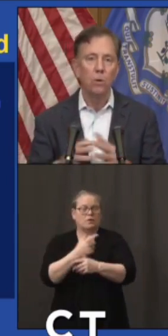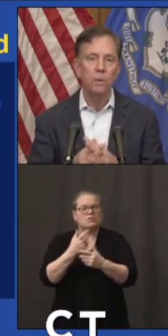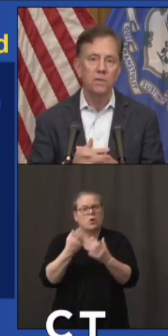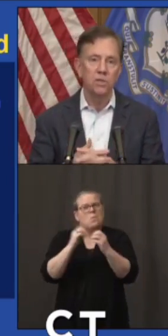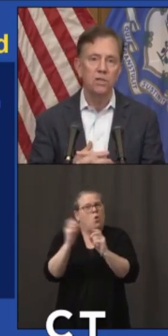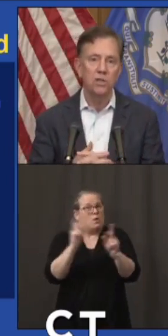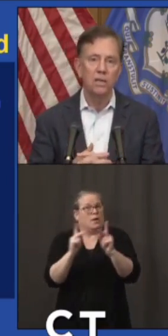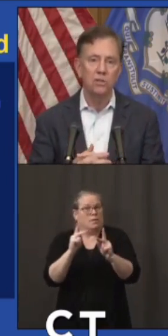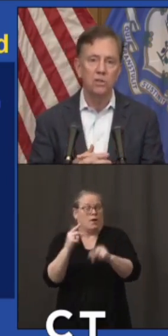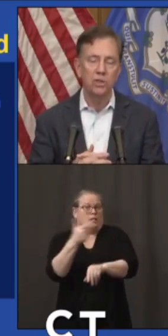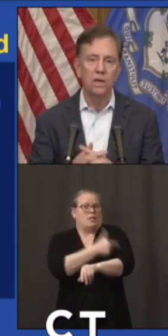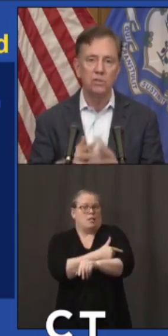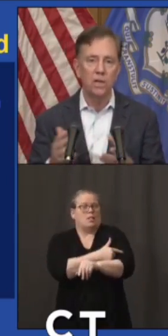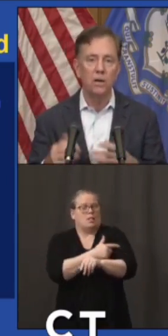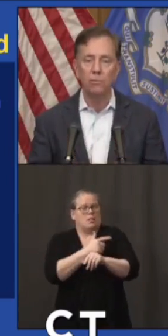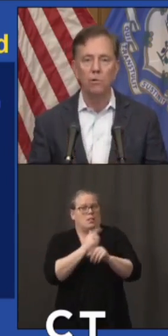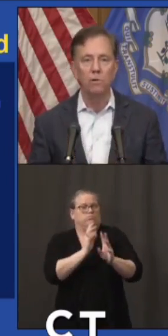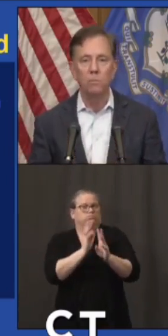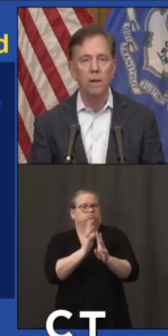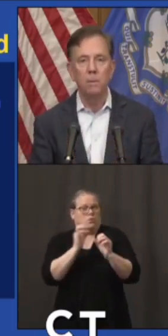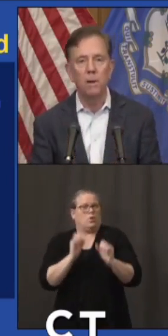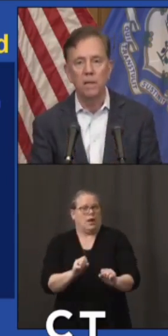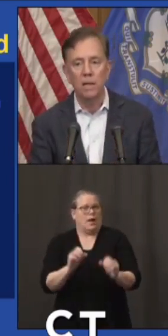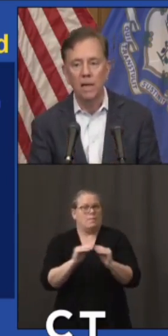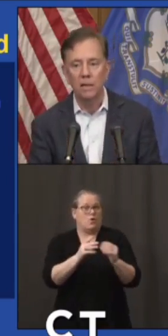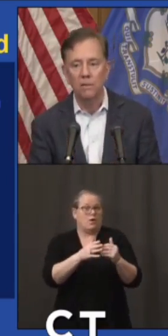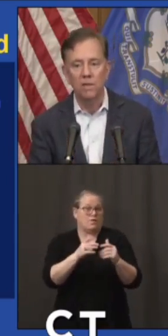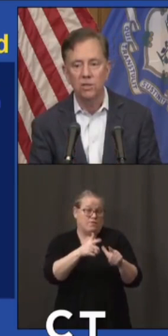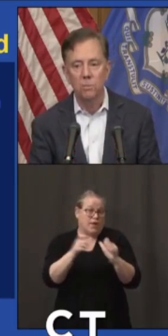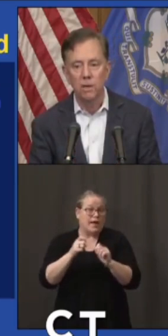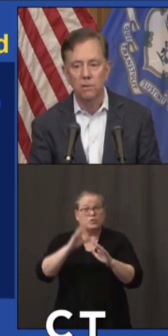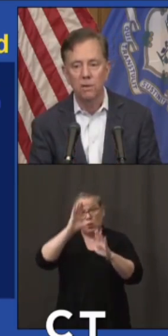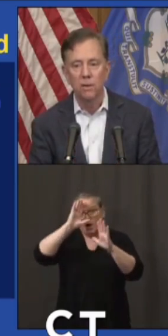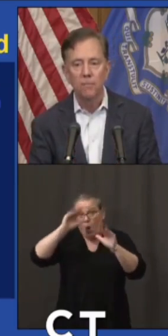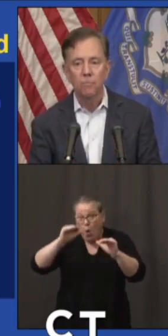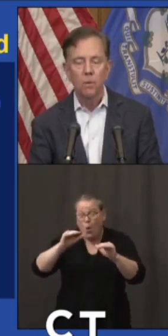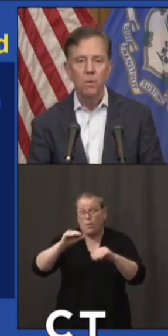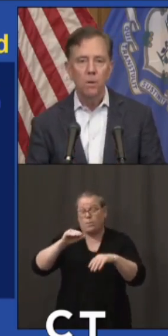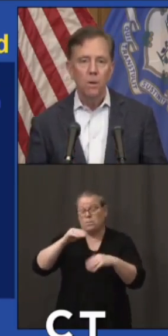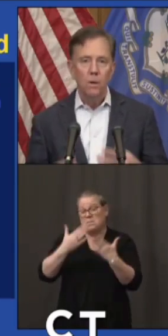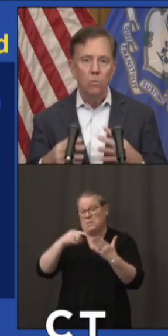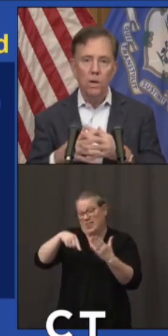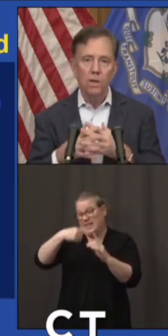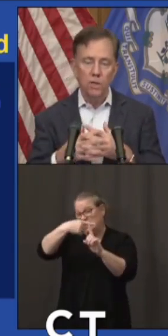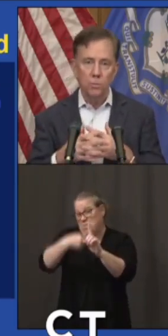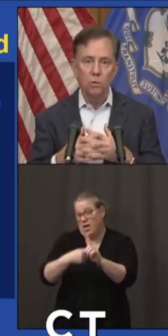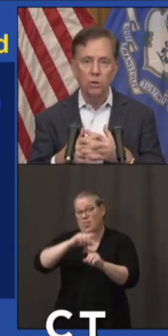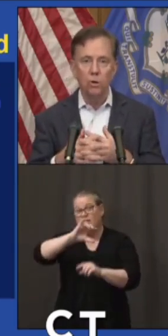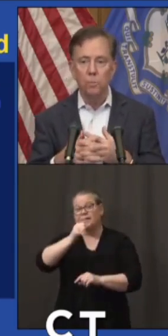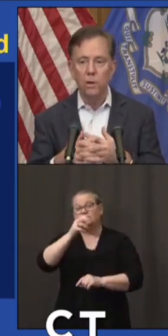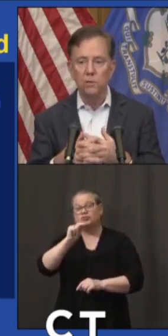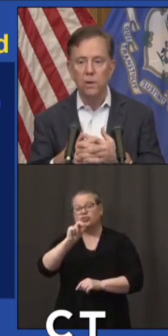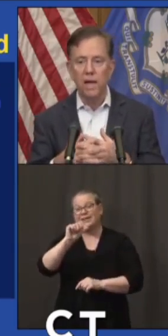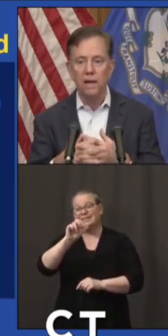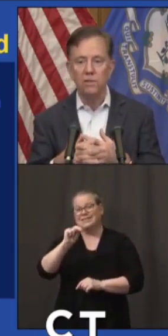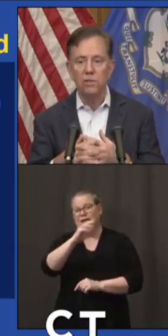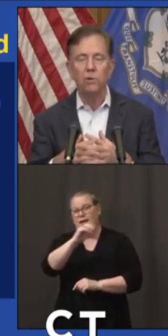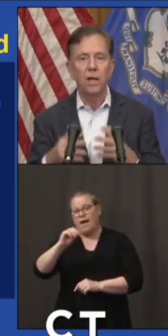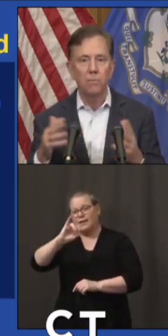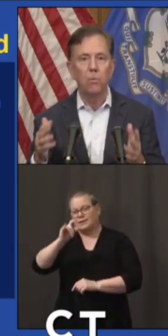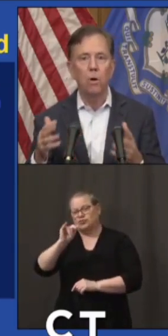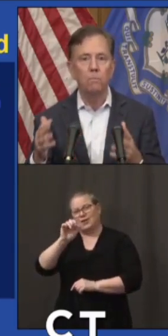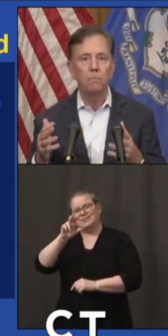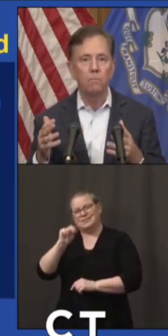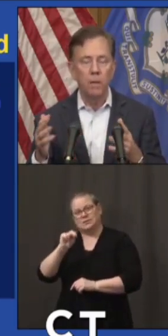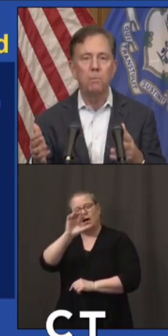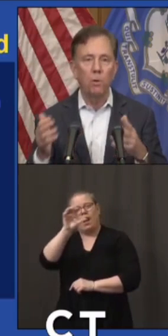we are hoping to see Johnson & Johnson get approval maybe by the end of this month. One of the small choke points we have is still